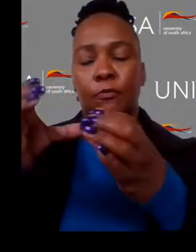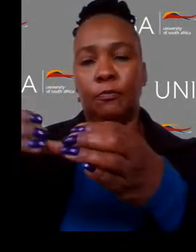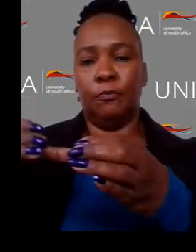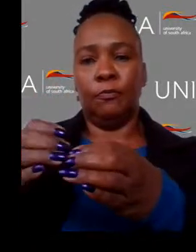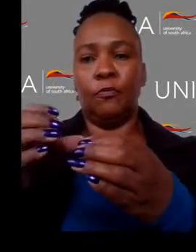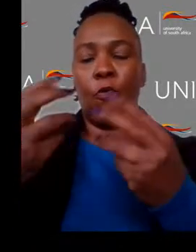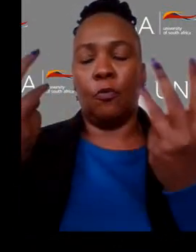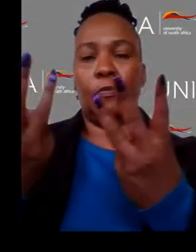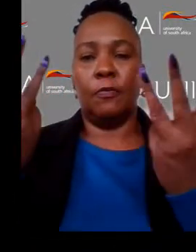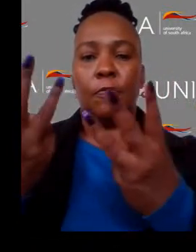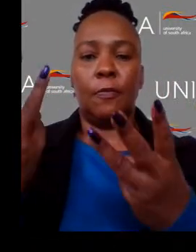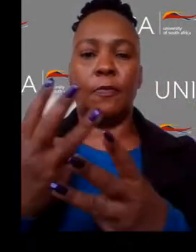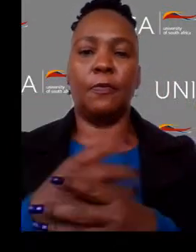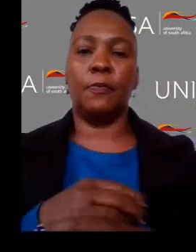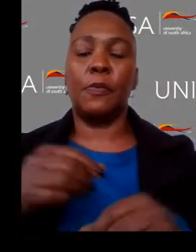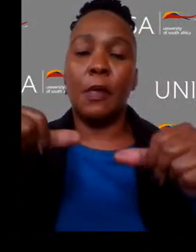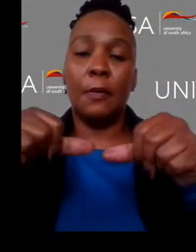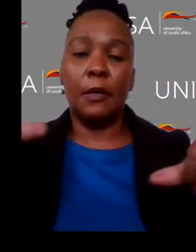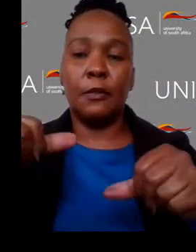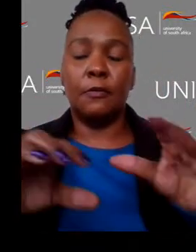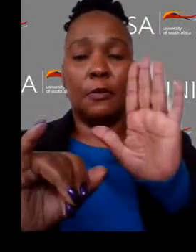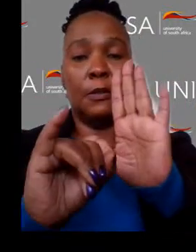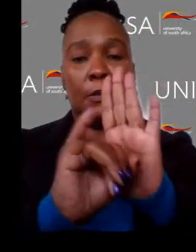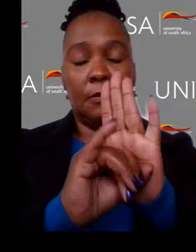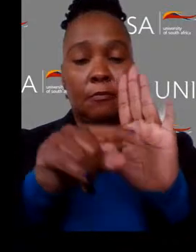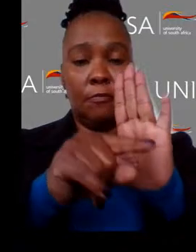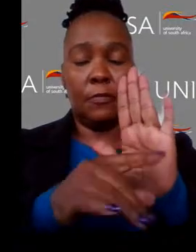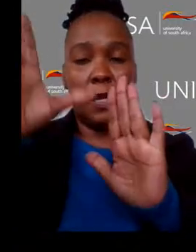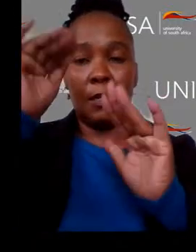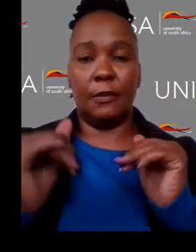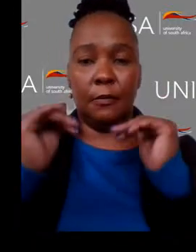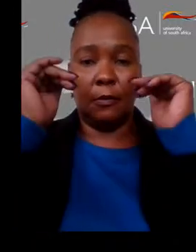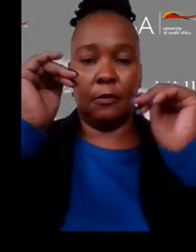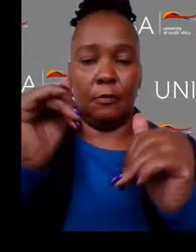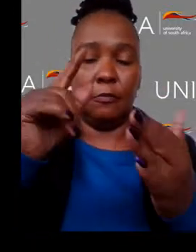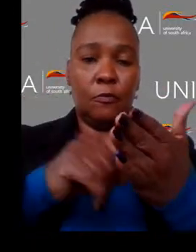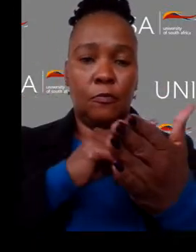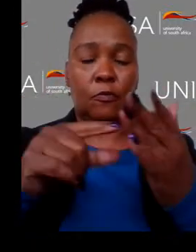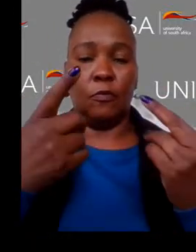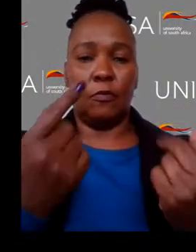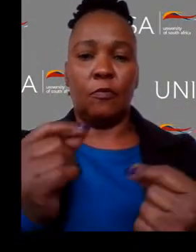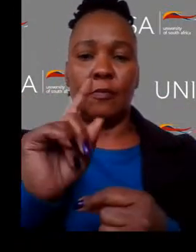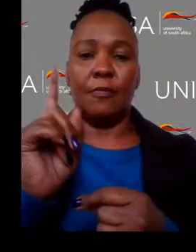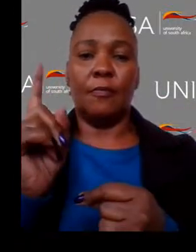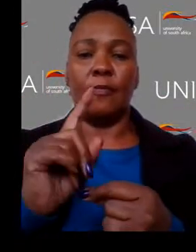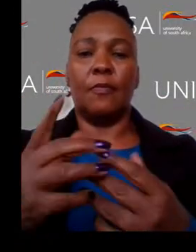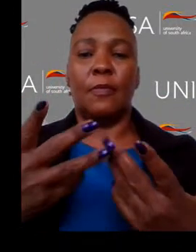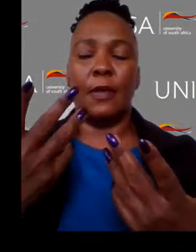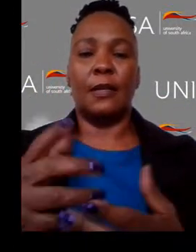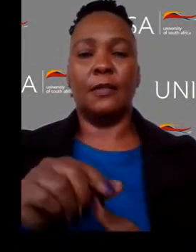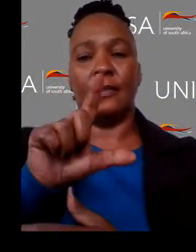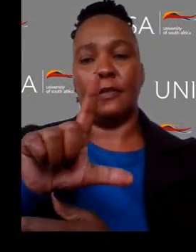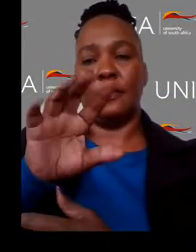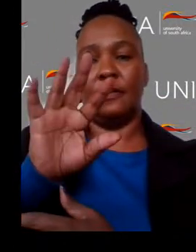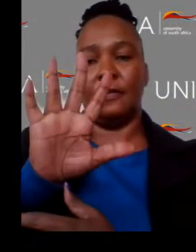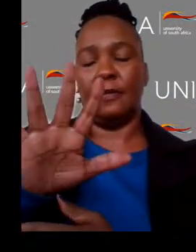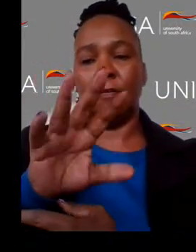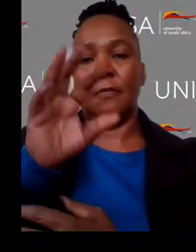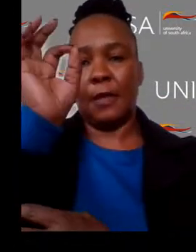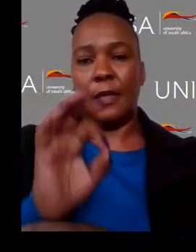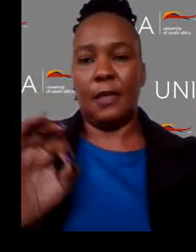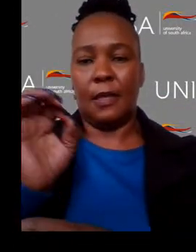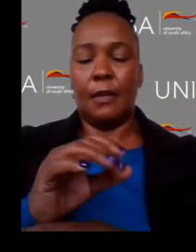measures of identifying academic dishonesty has proven to be effective, as over 97% of students who have